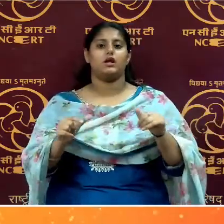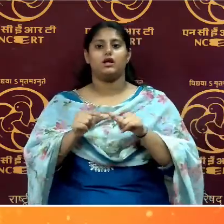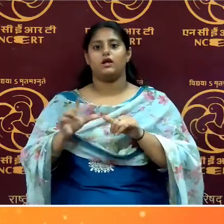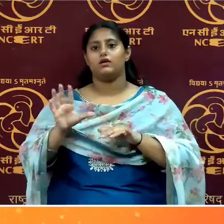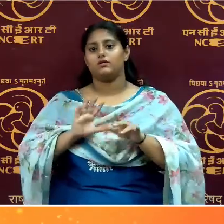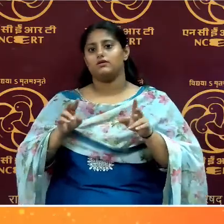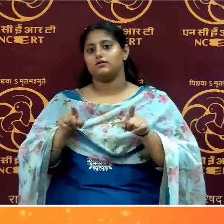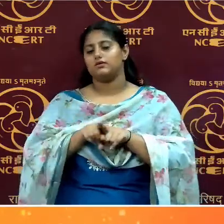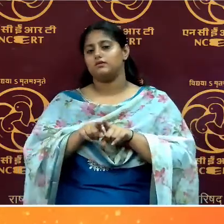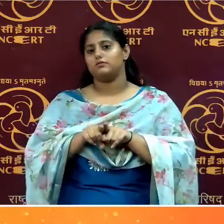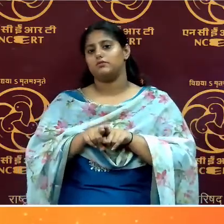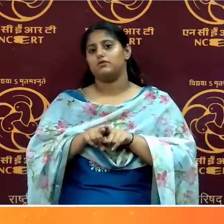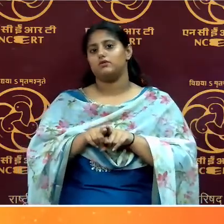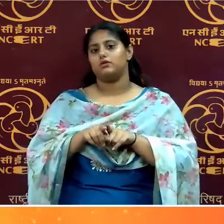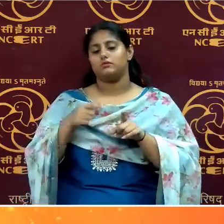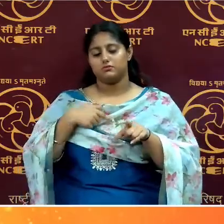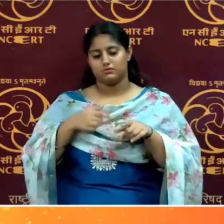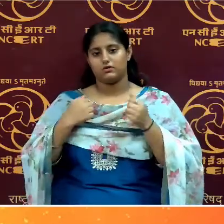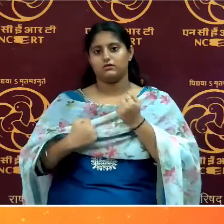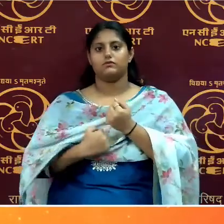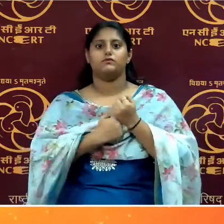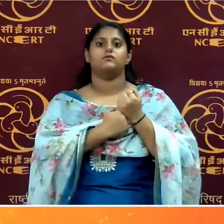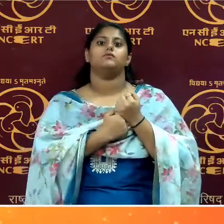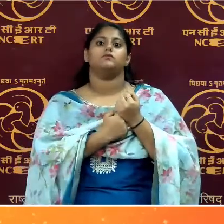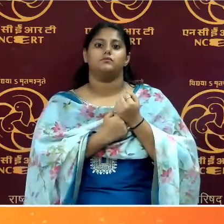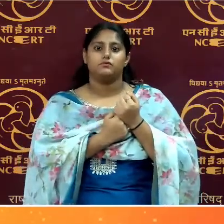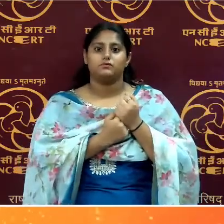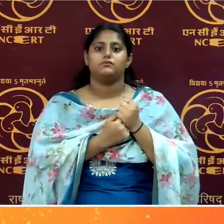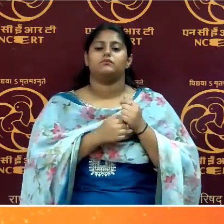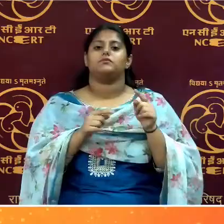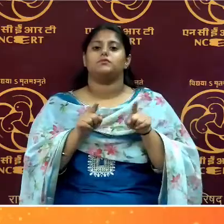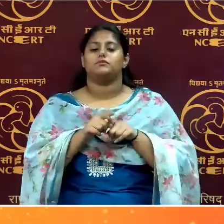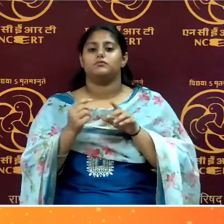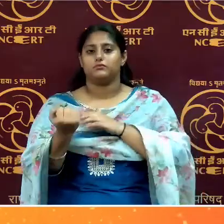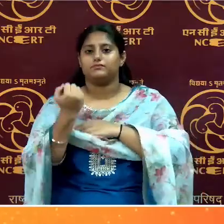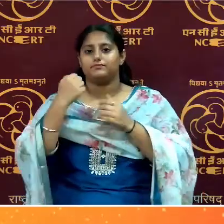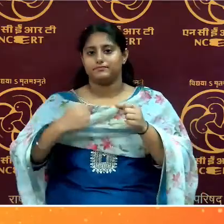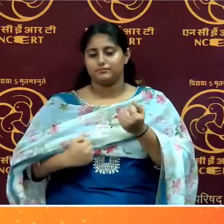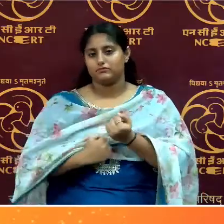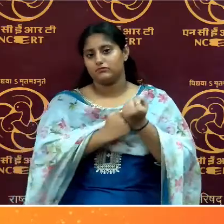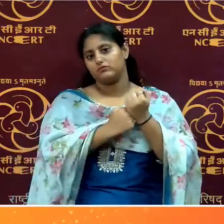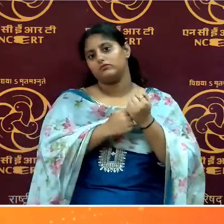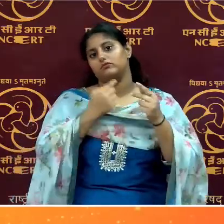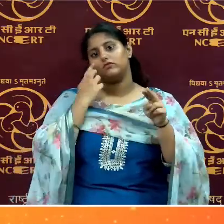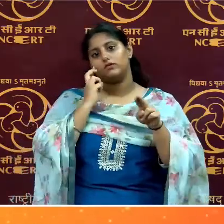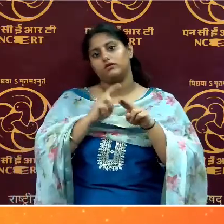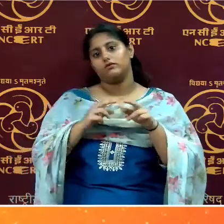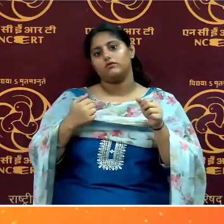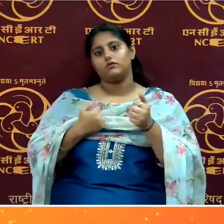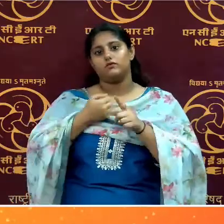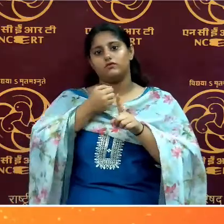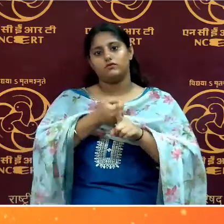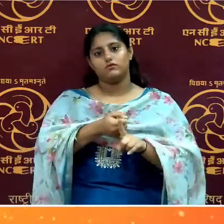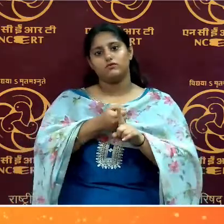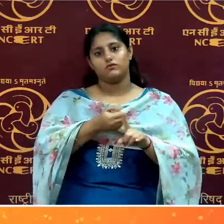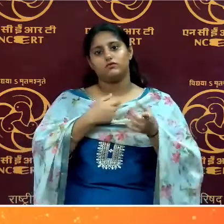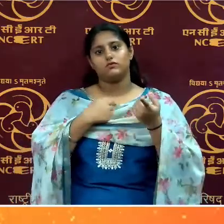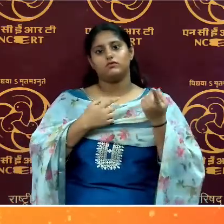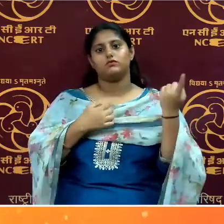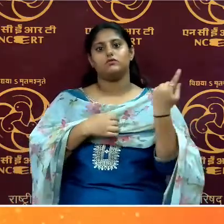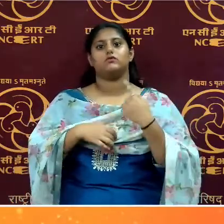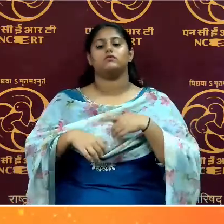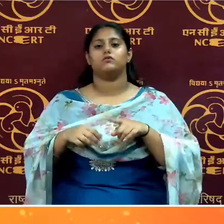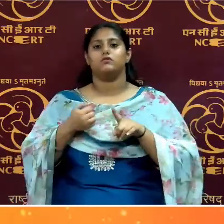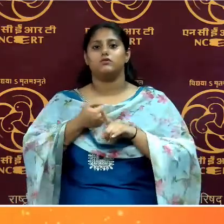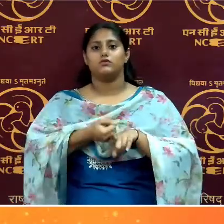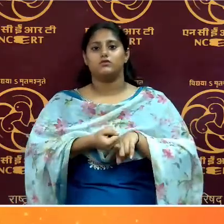lifting up anything. Yeah, we are applying the force from the body. We are applying the force, muscular force, and for applying muscular force, it is seen that